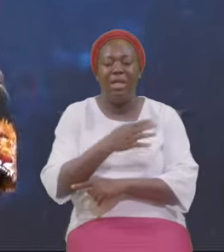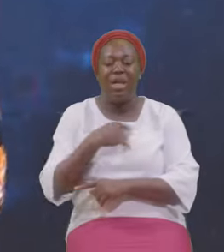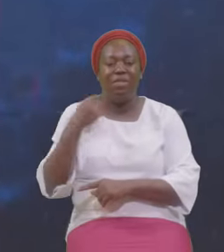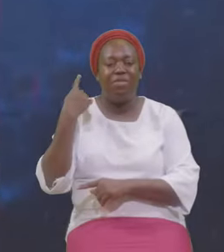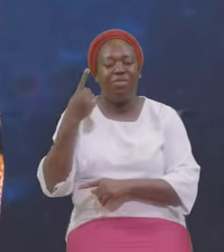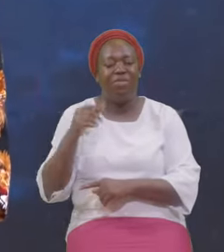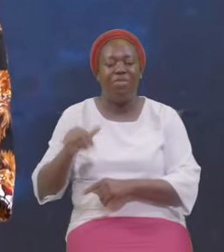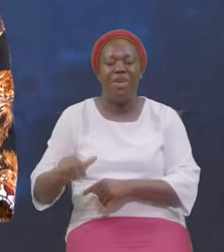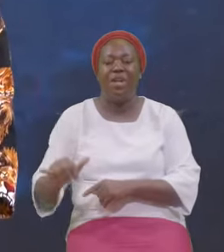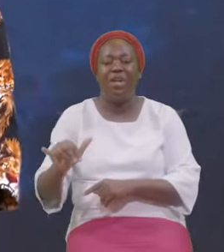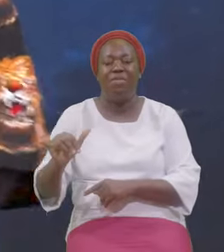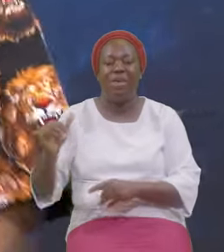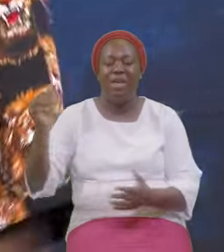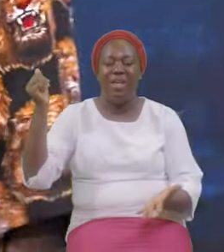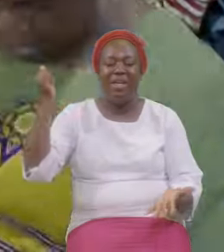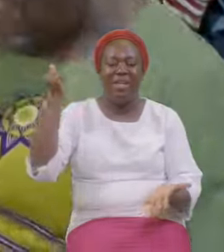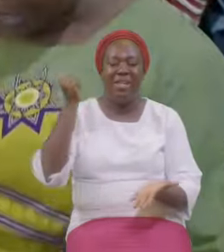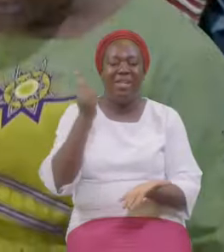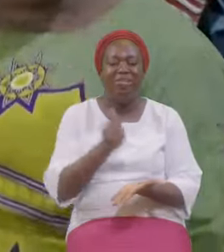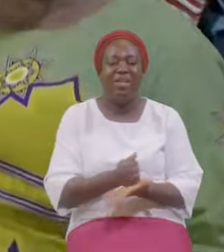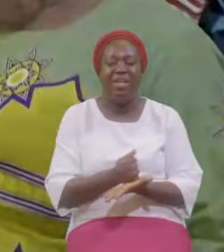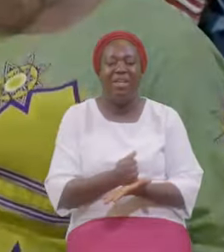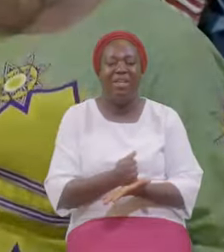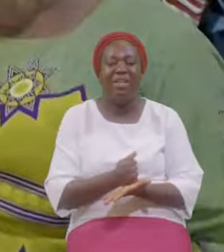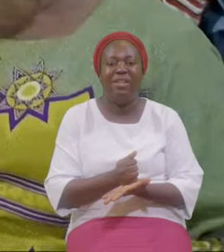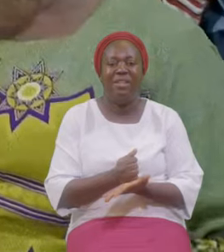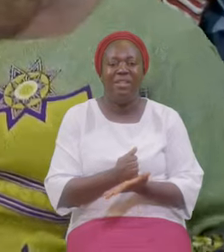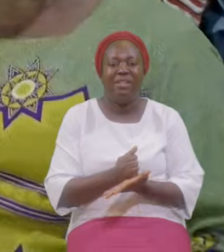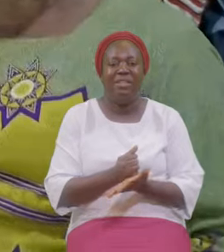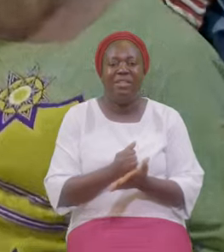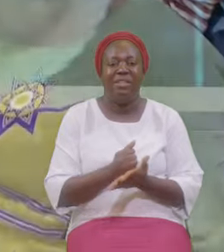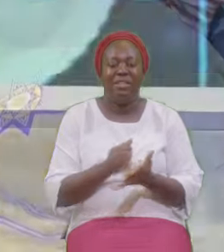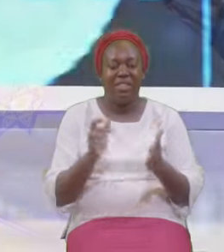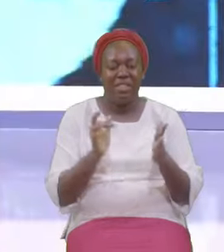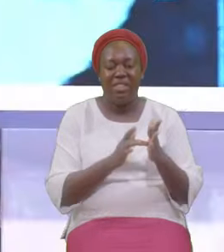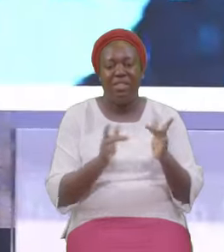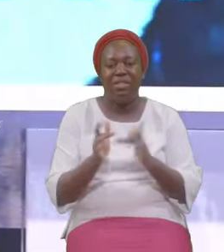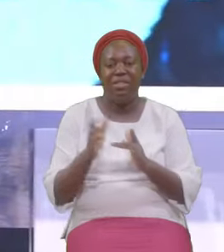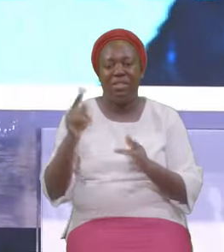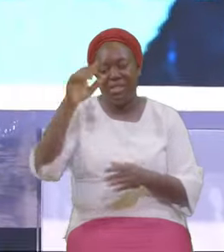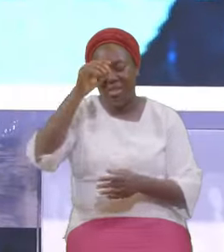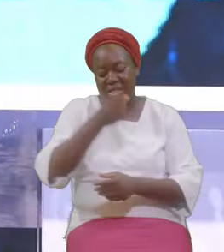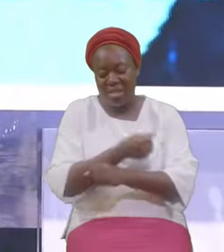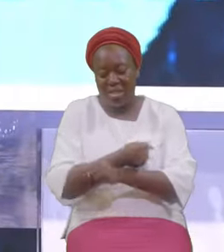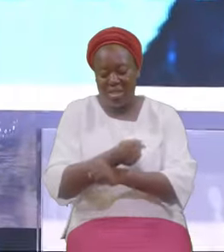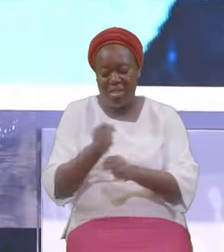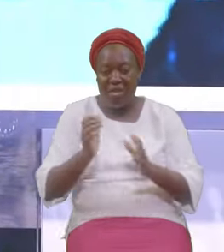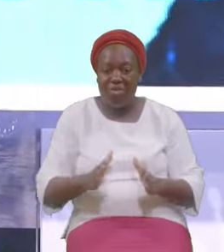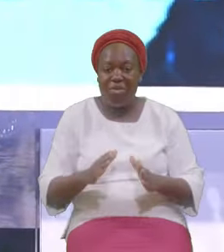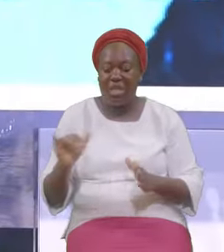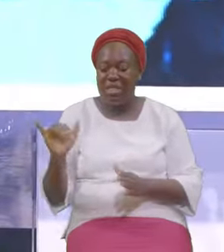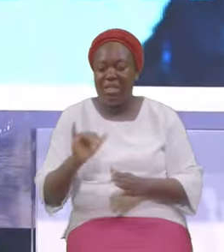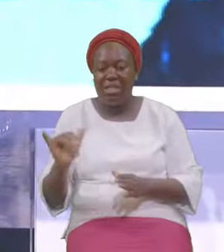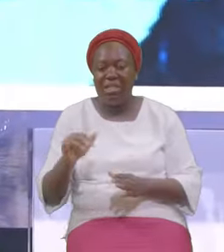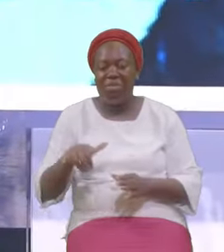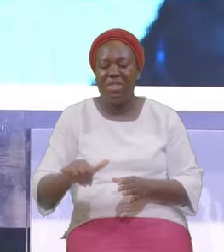me a good amen. Amen. Jesus, the Savior, the same, is still saving